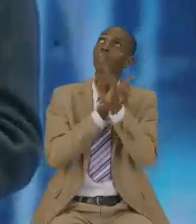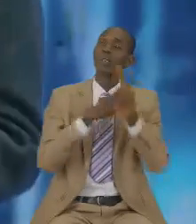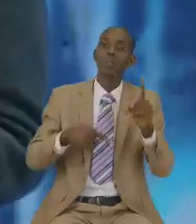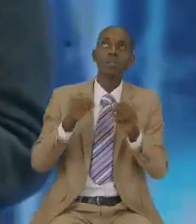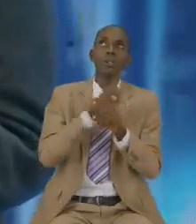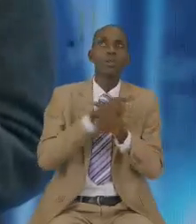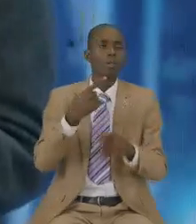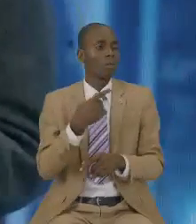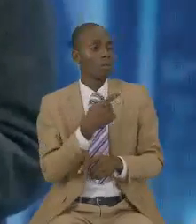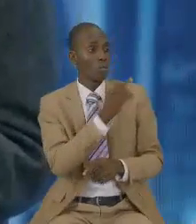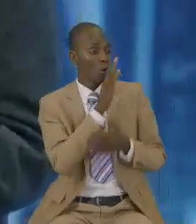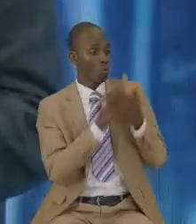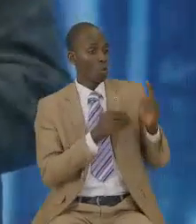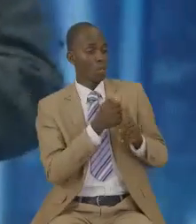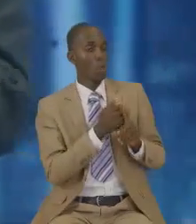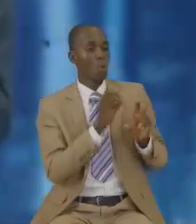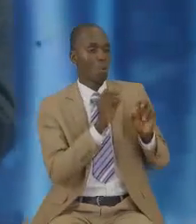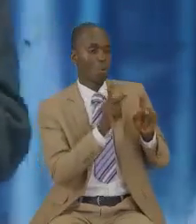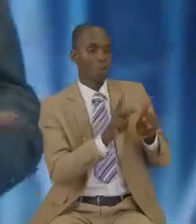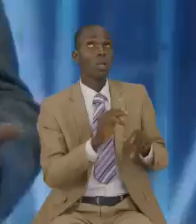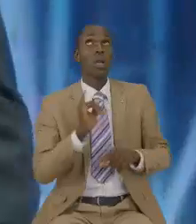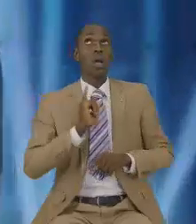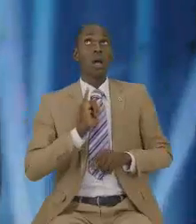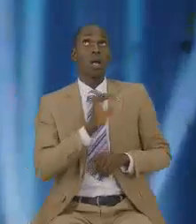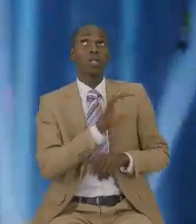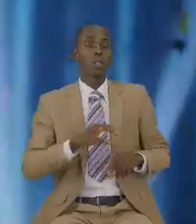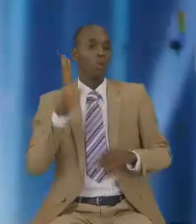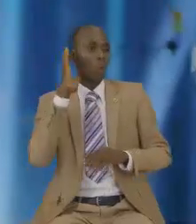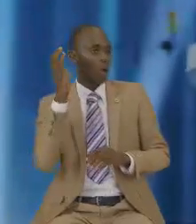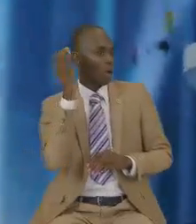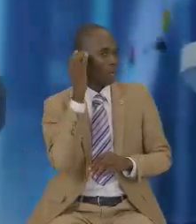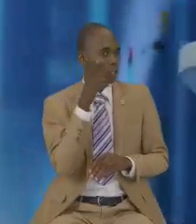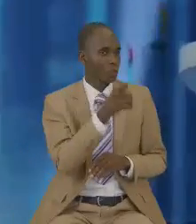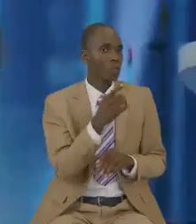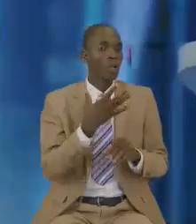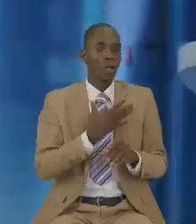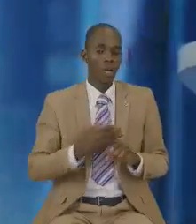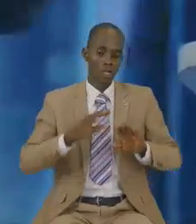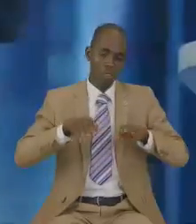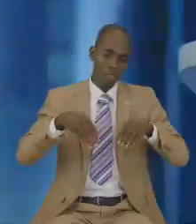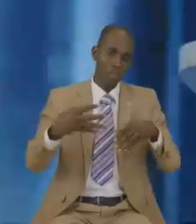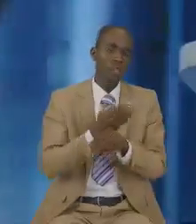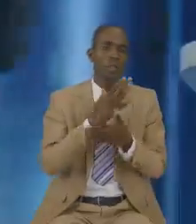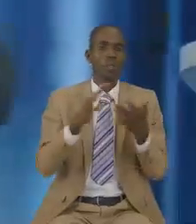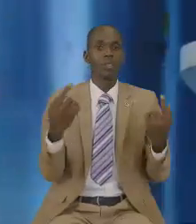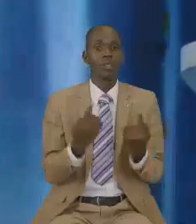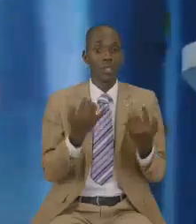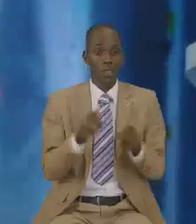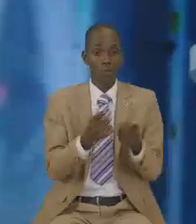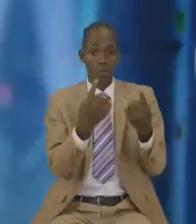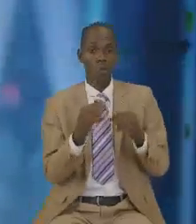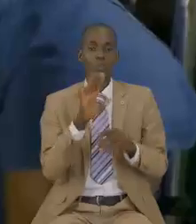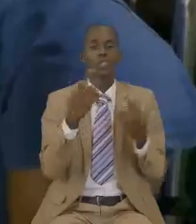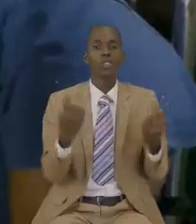you from heaven. I will forgive your sin. Tonight, as you come, your sins will be forgiven.